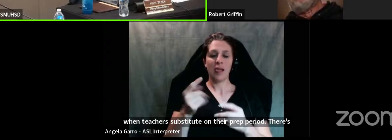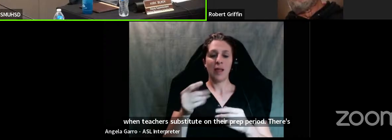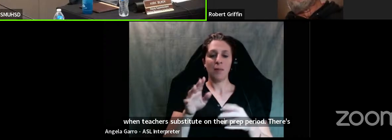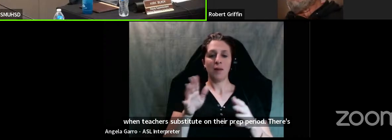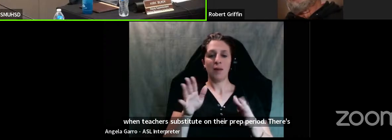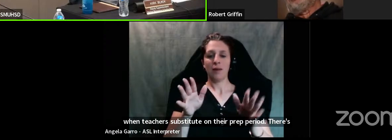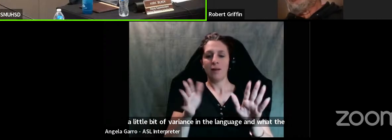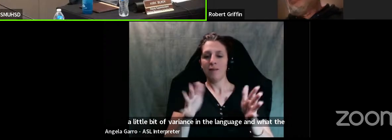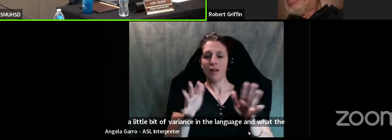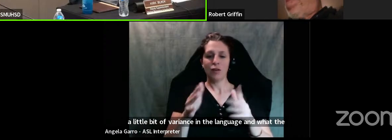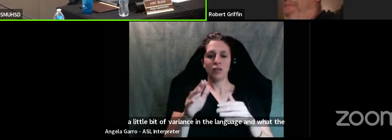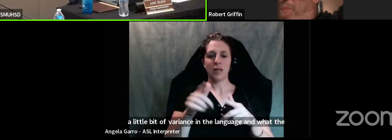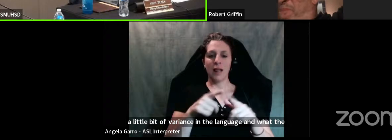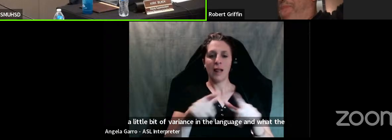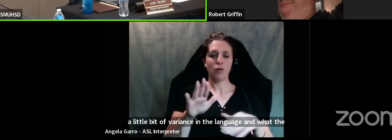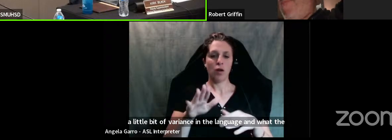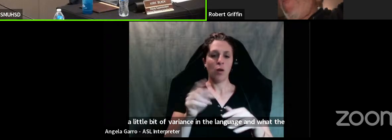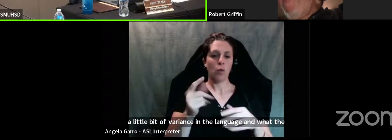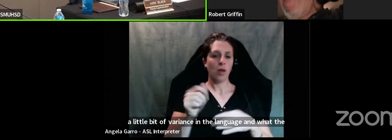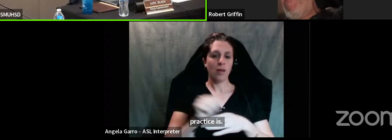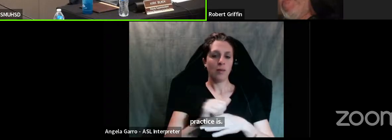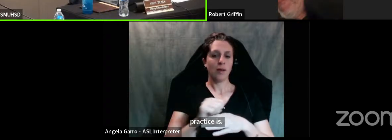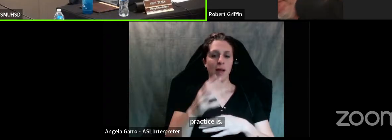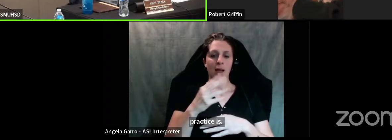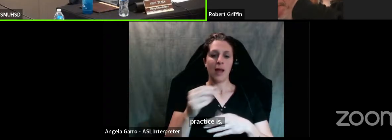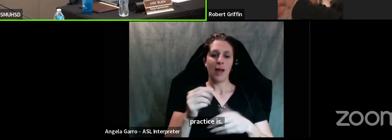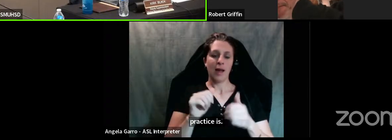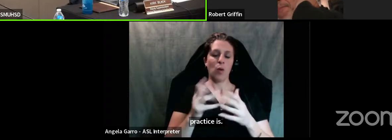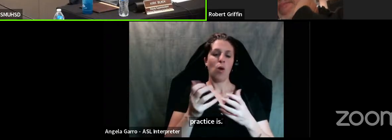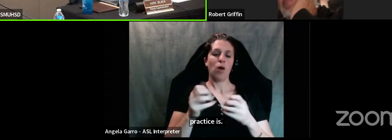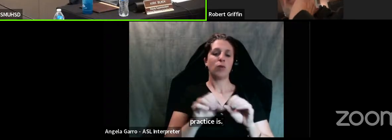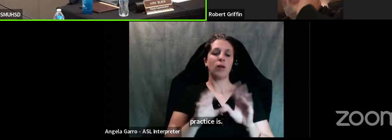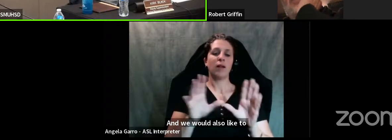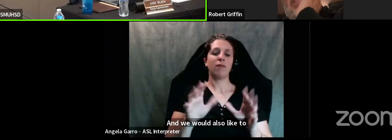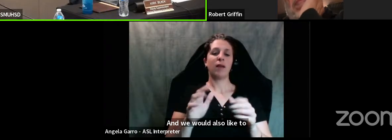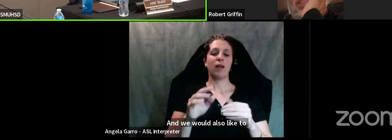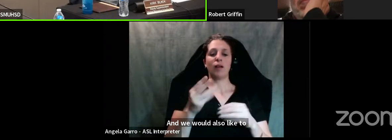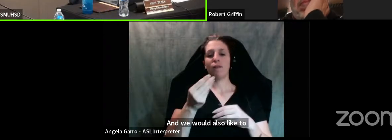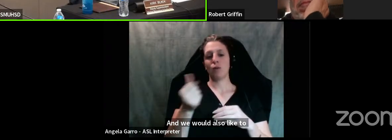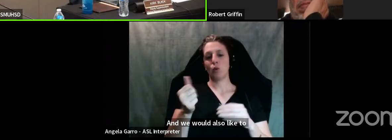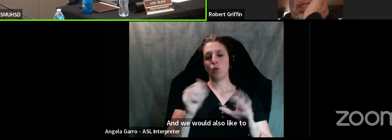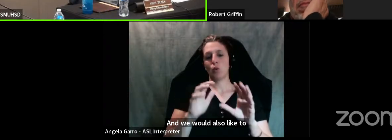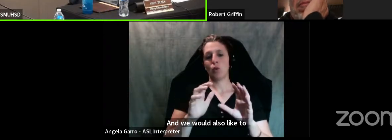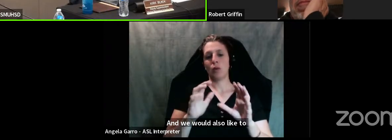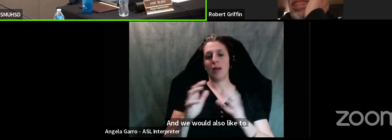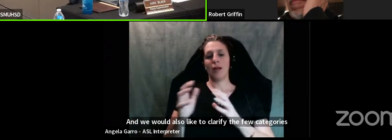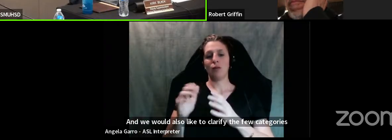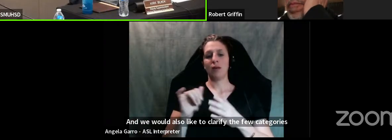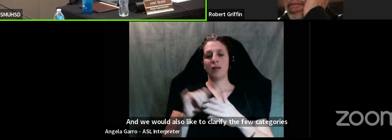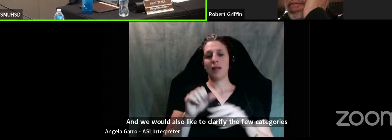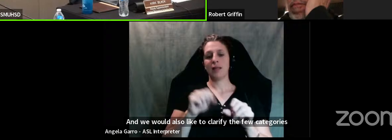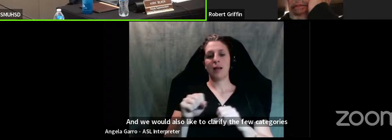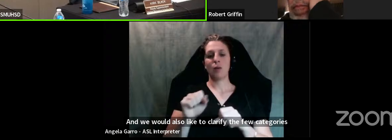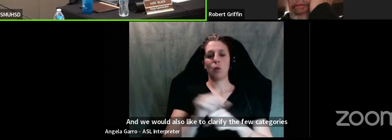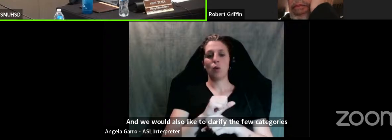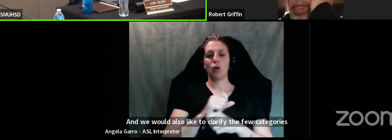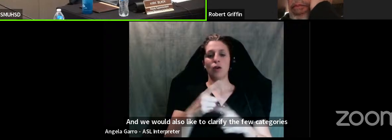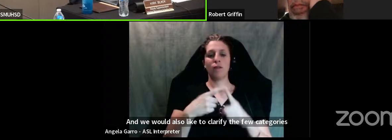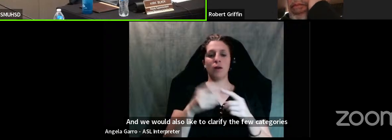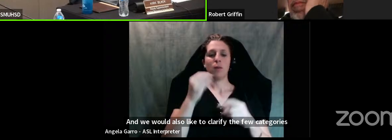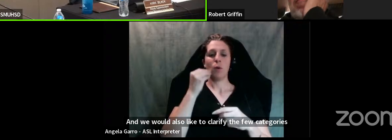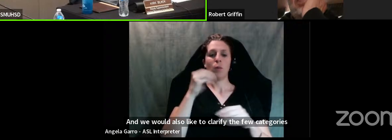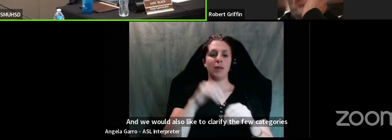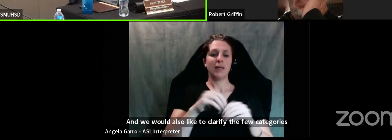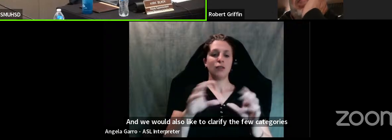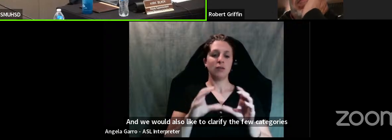is. And we would also like to clarify the few categories that are able to work from home in the certificated